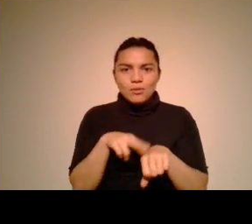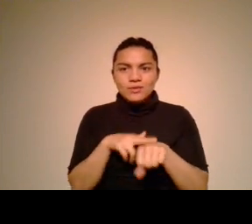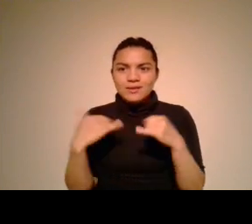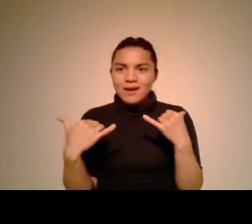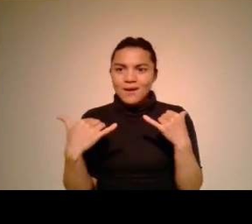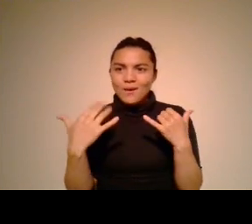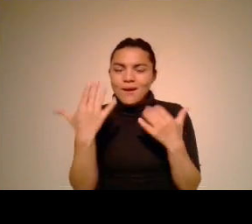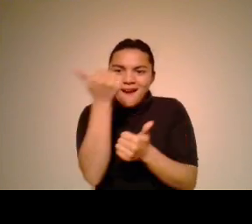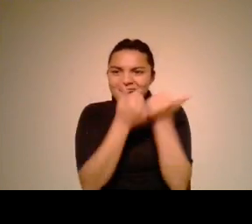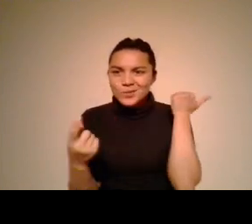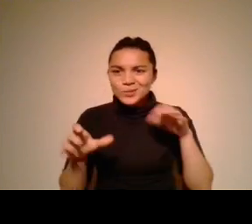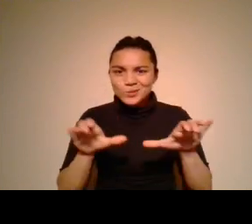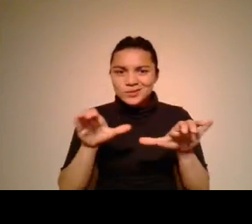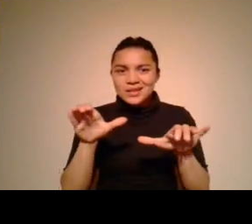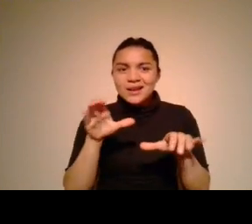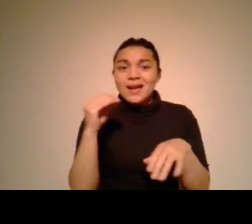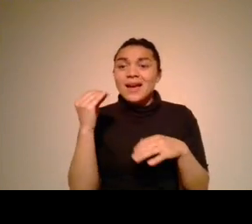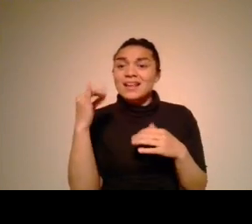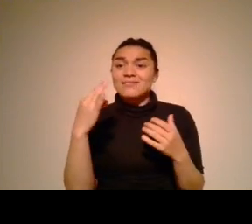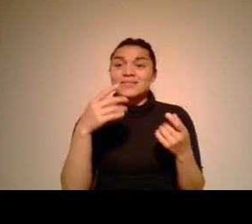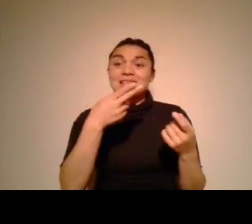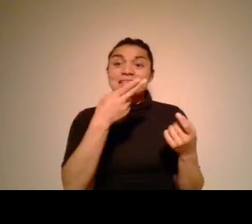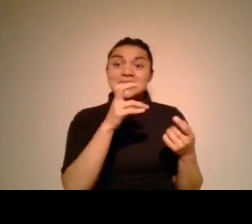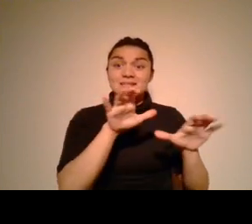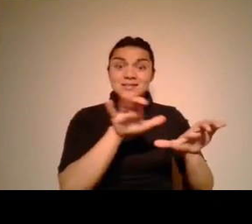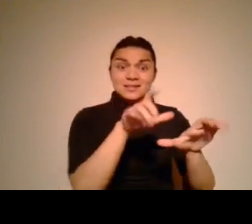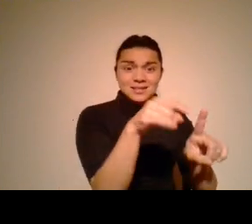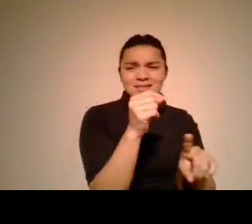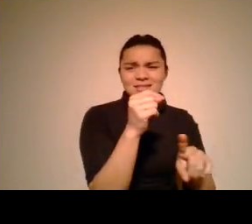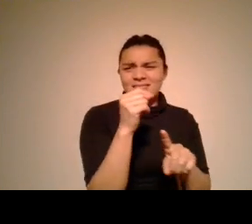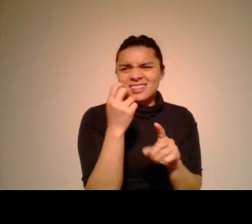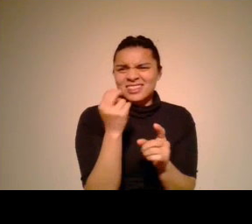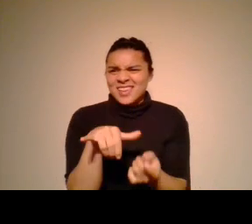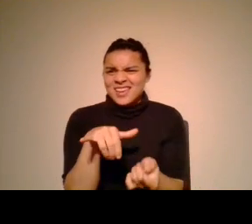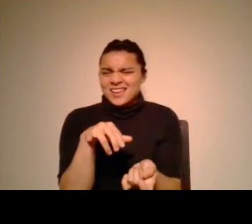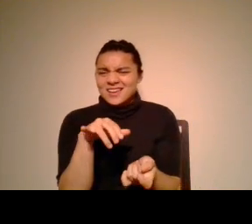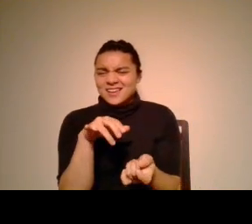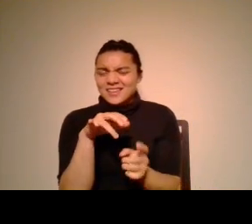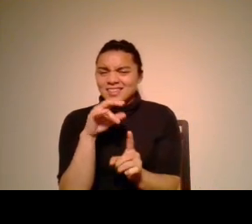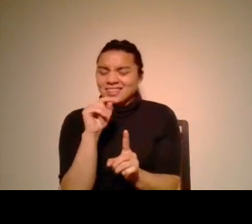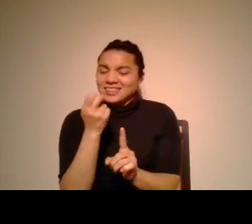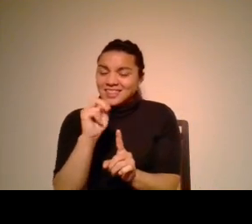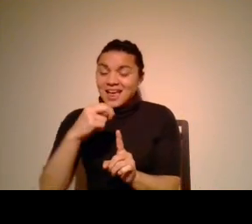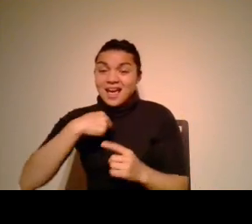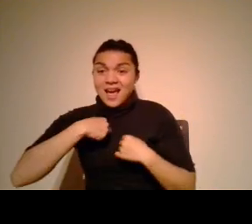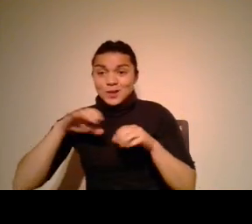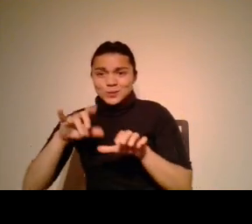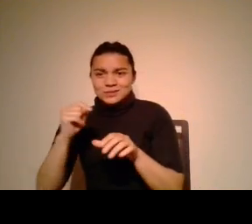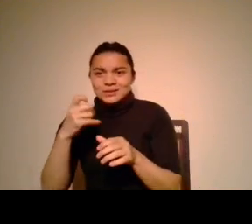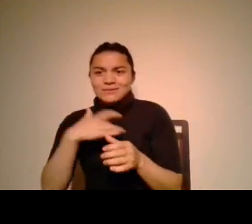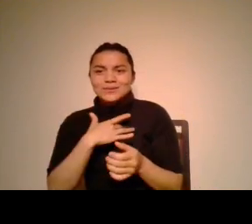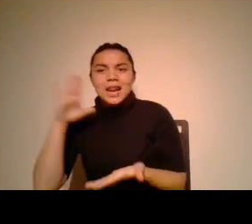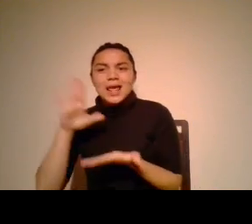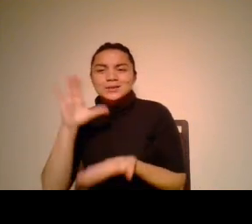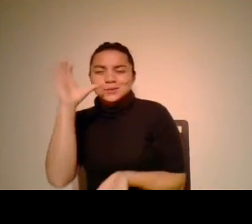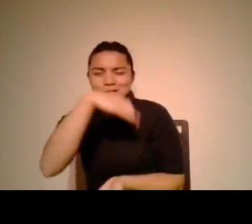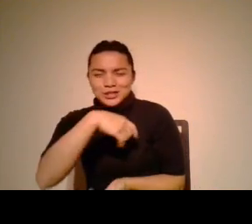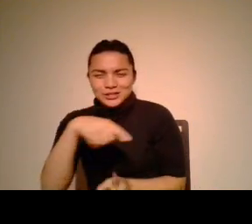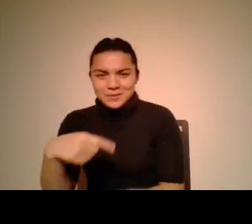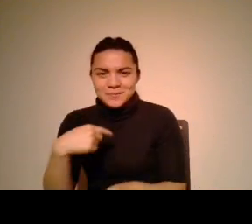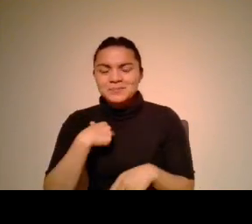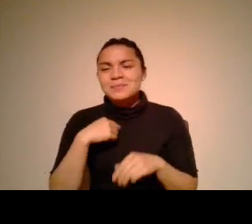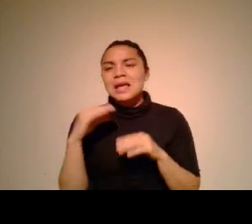makes it less weird when I do it. So this is something where even as an instructor myself,